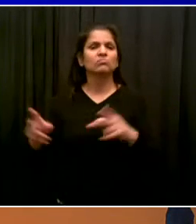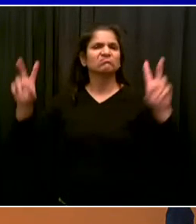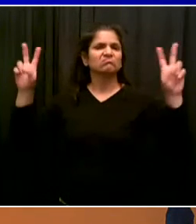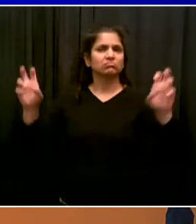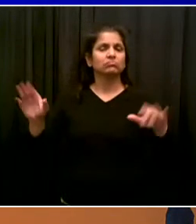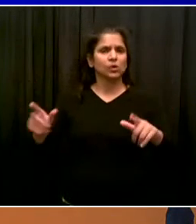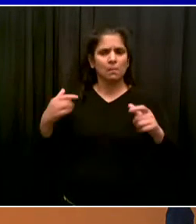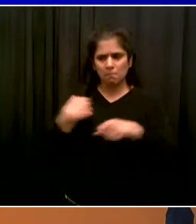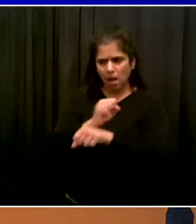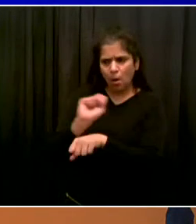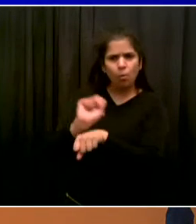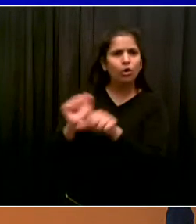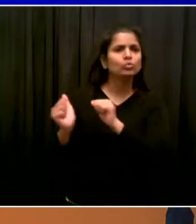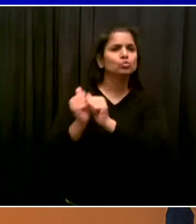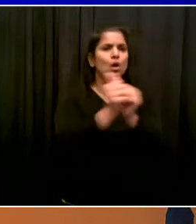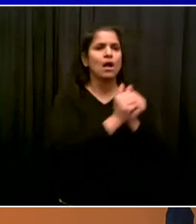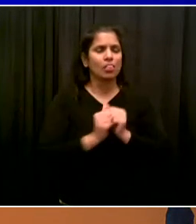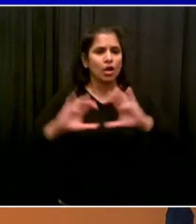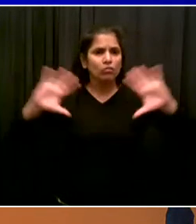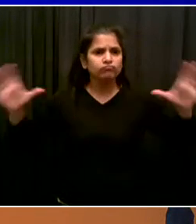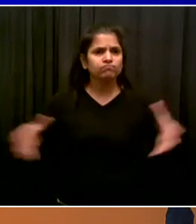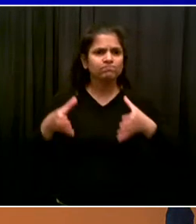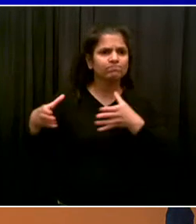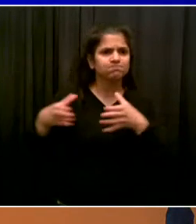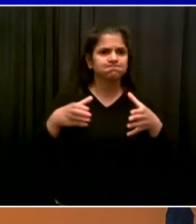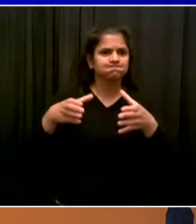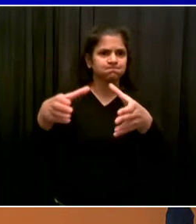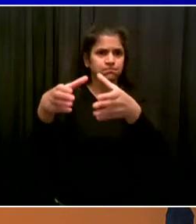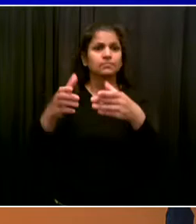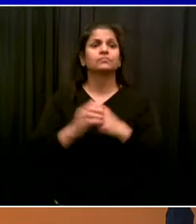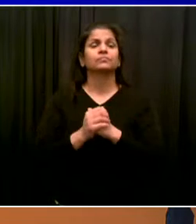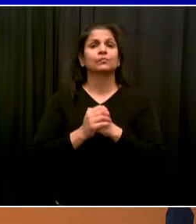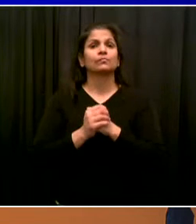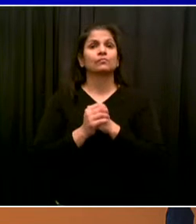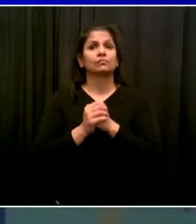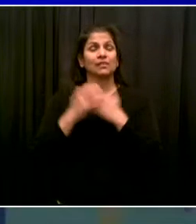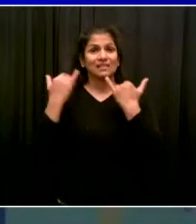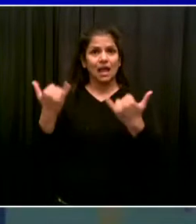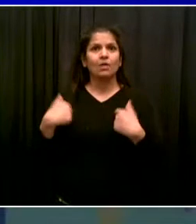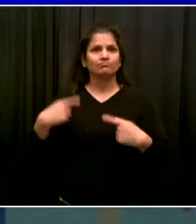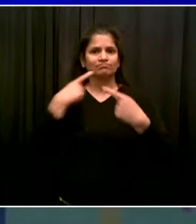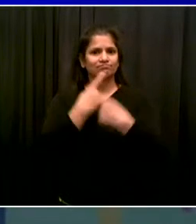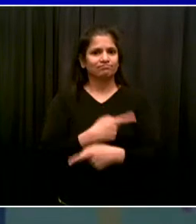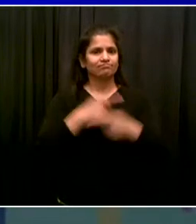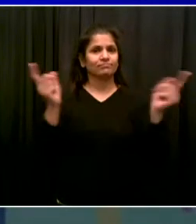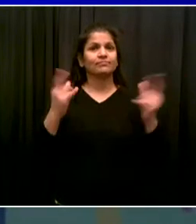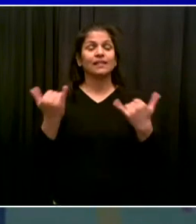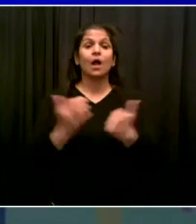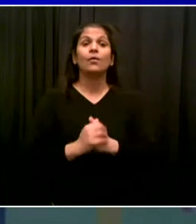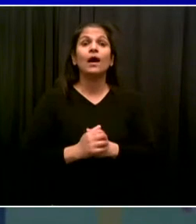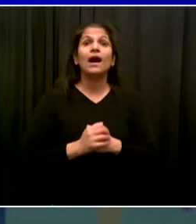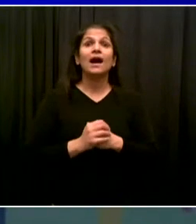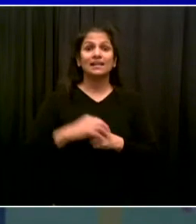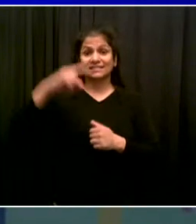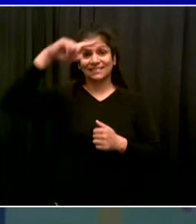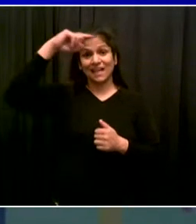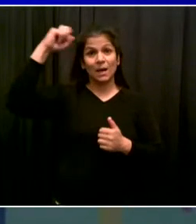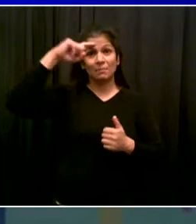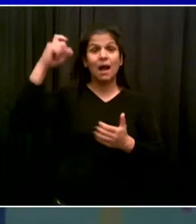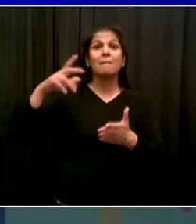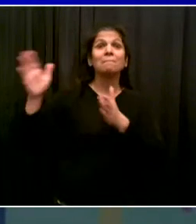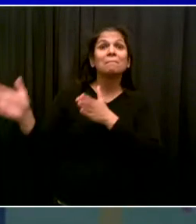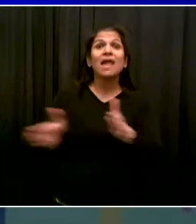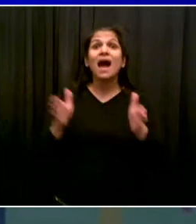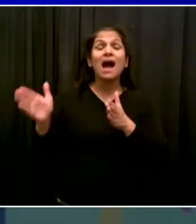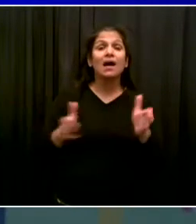we're going to be announcing today something very exciting, our Summer Rising initiative. This means reaching